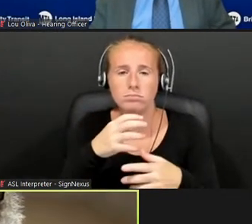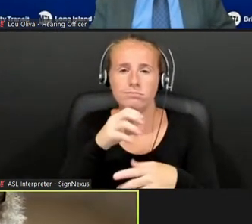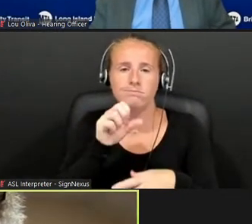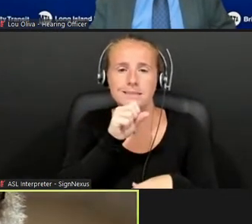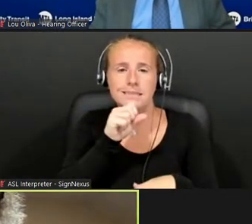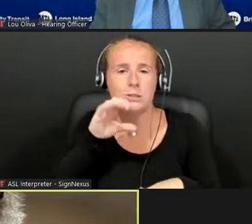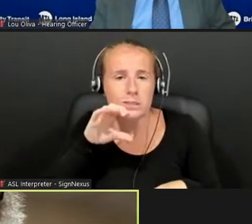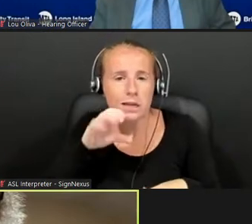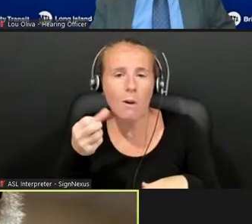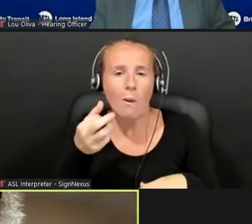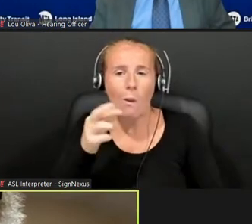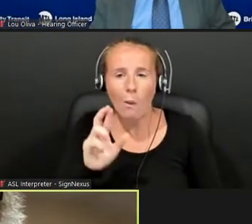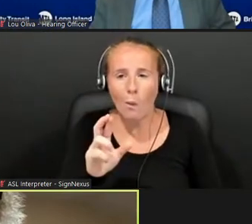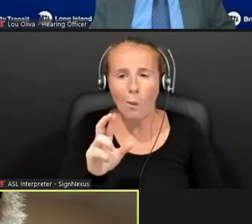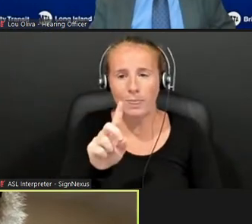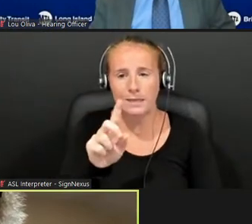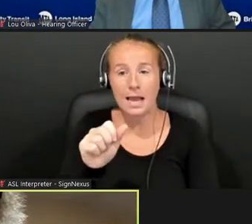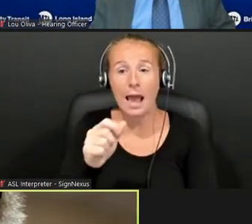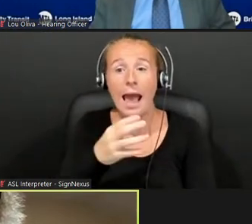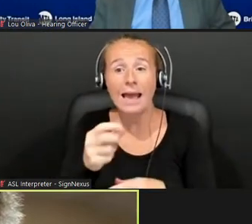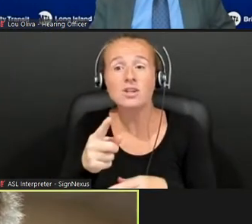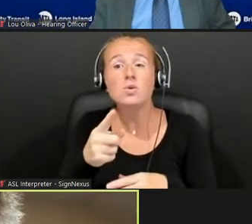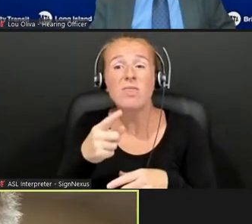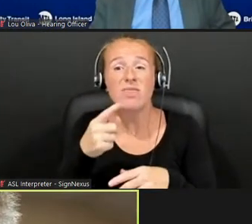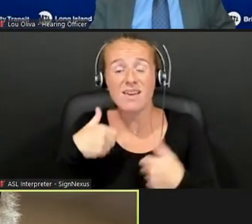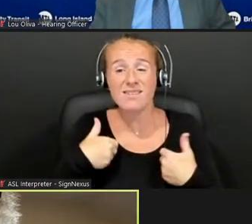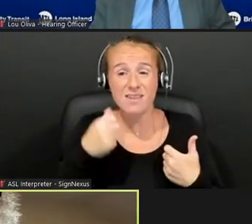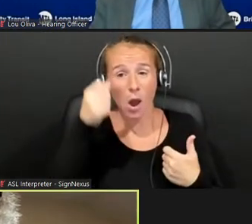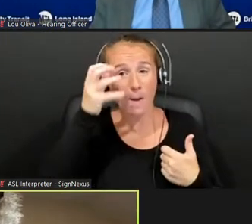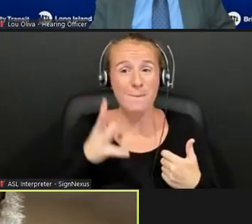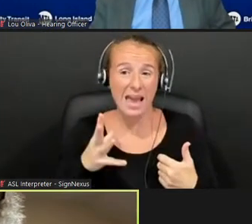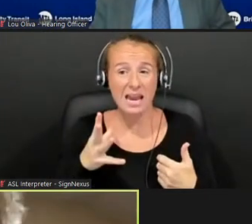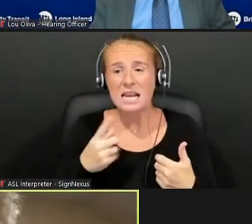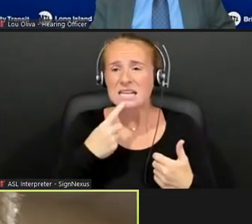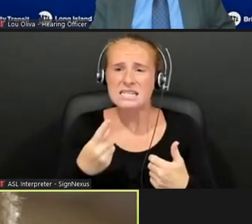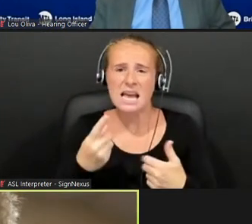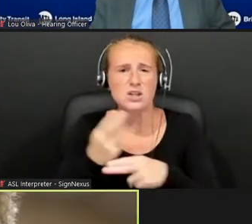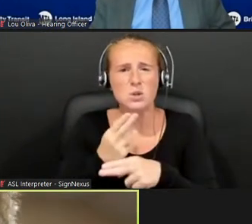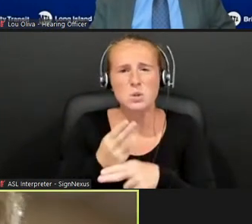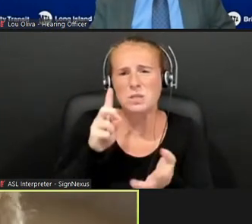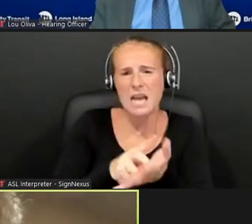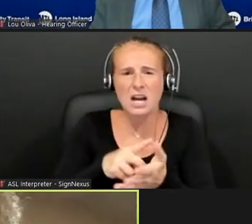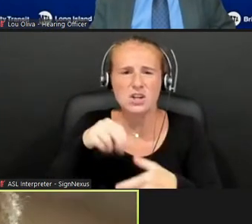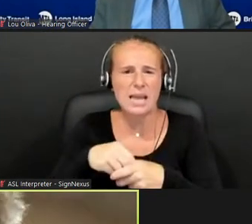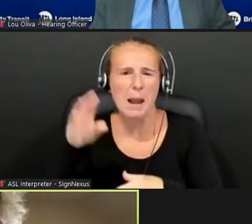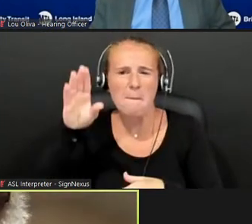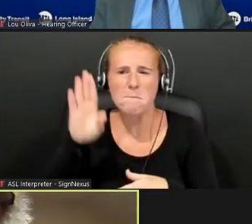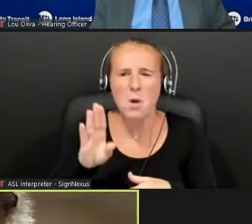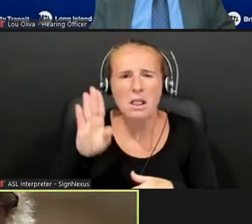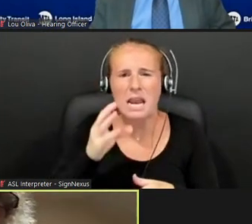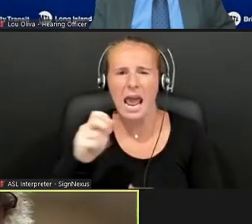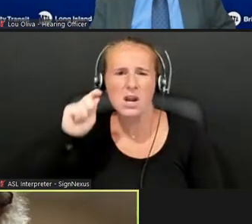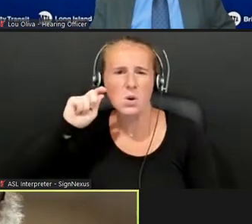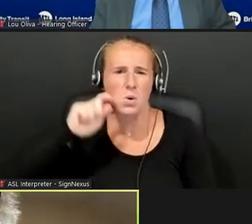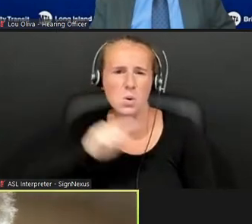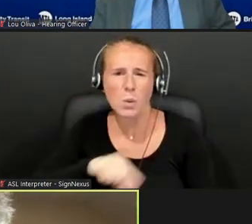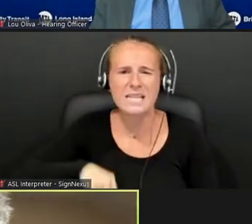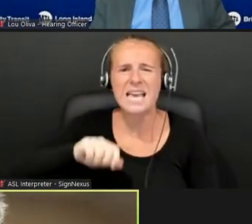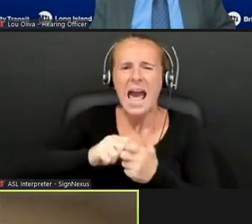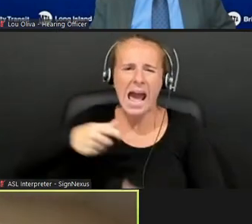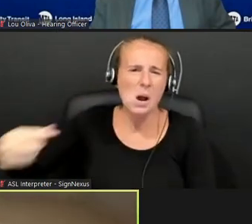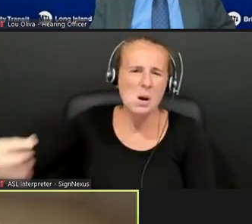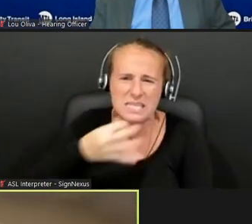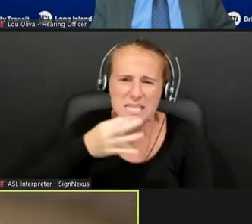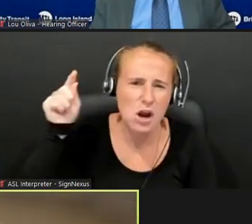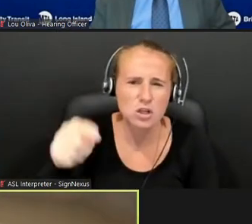and to the young man who early today told people to use doctors in Brooklyn and Queens how dare you and to